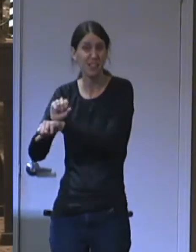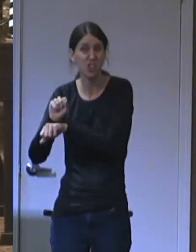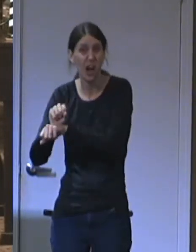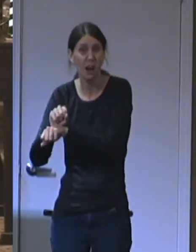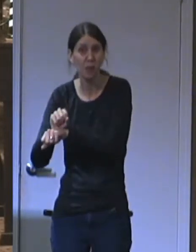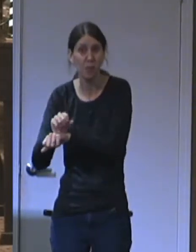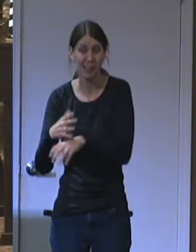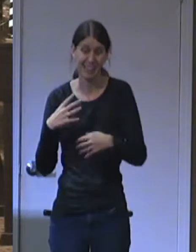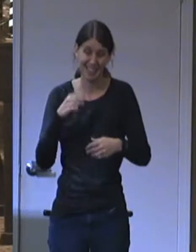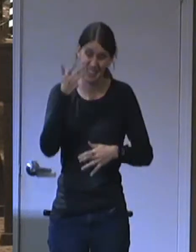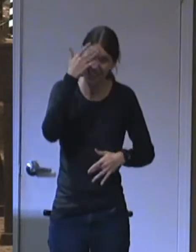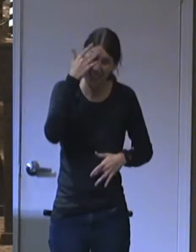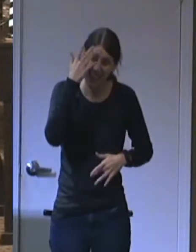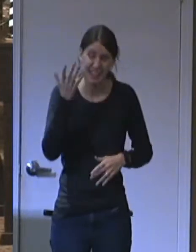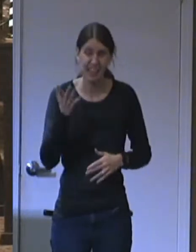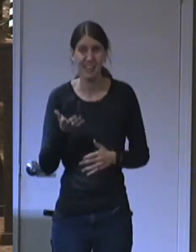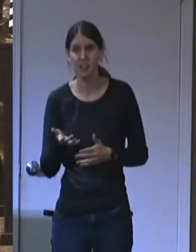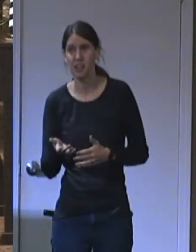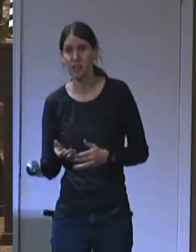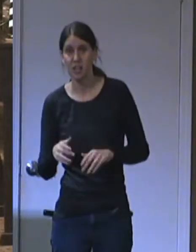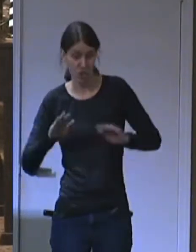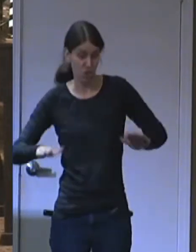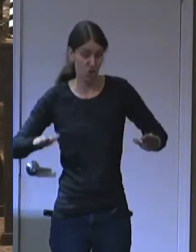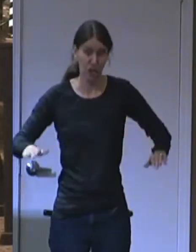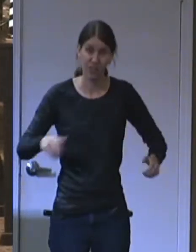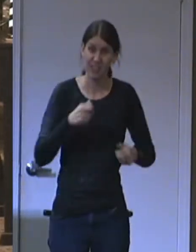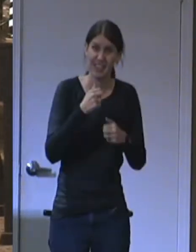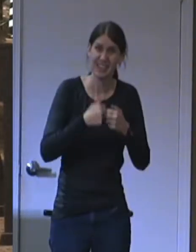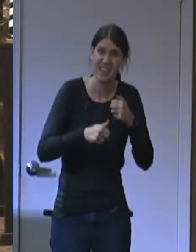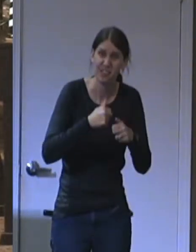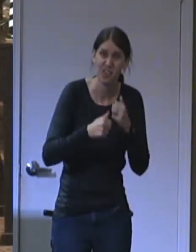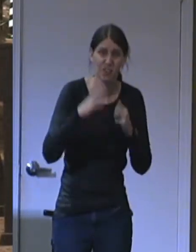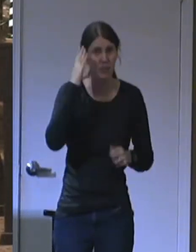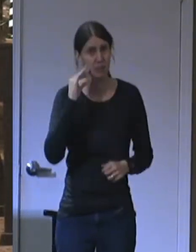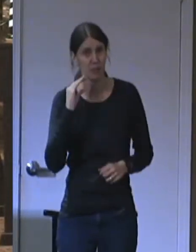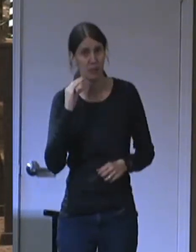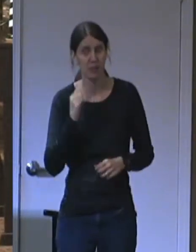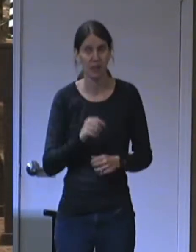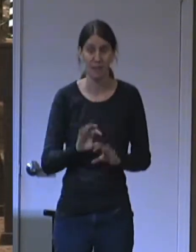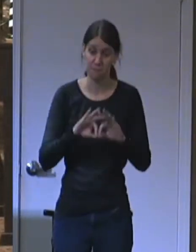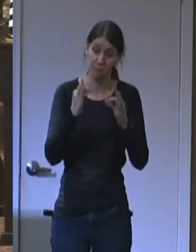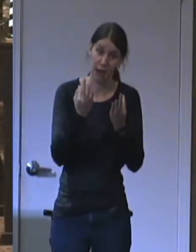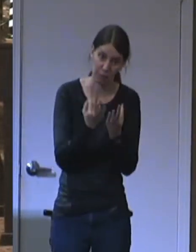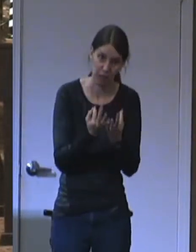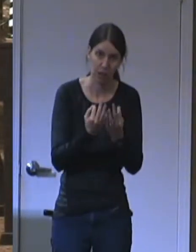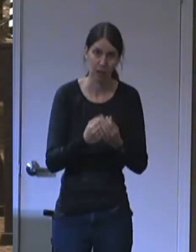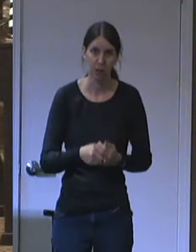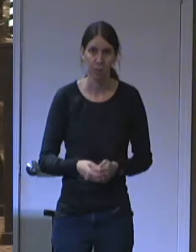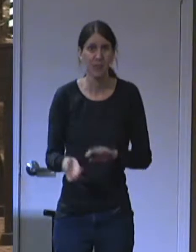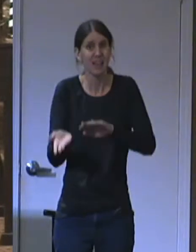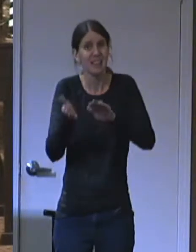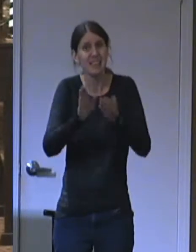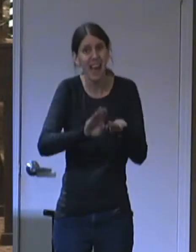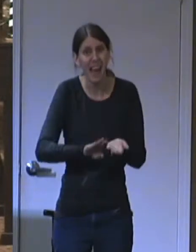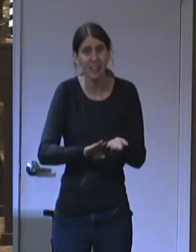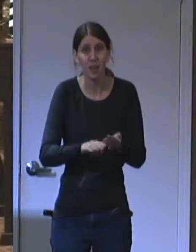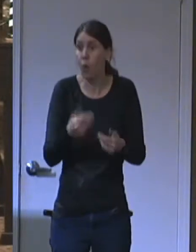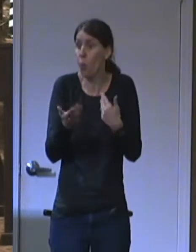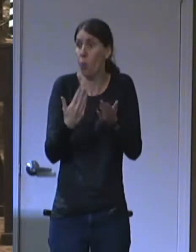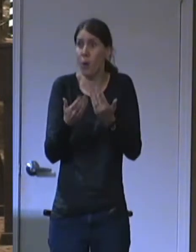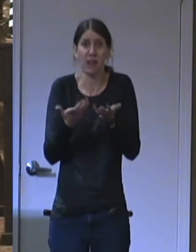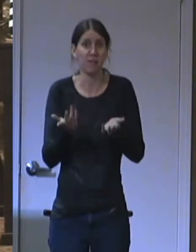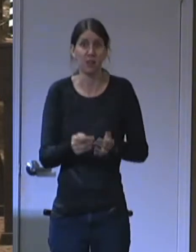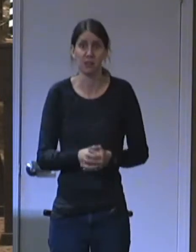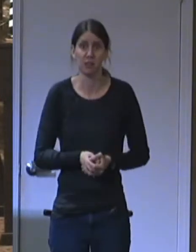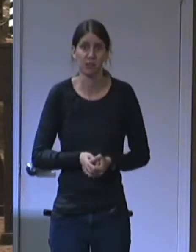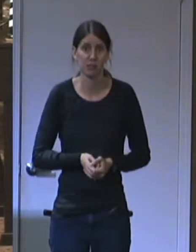be health problems. They can be children in trouble or siblings. They can be the death of a loved one, whatever it